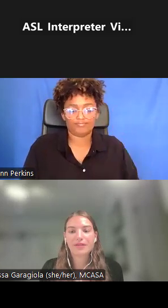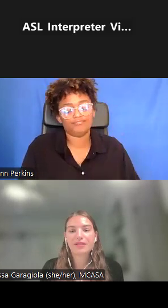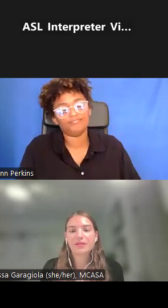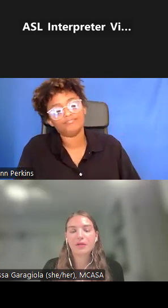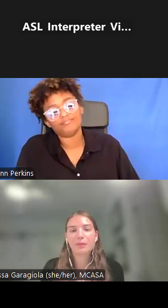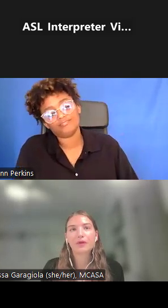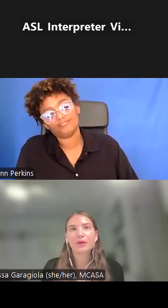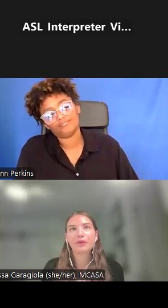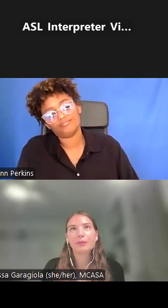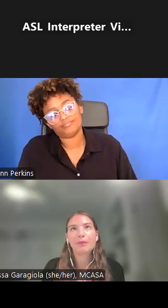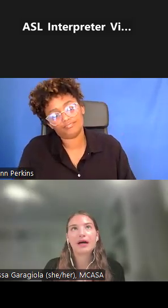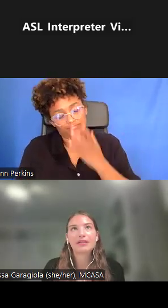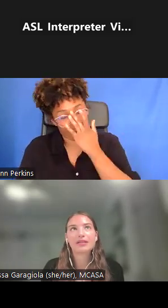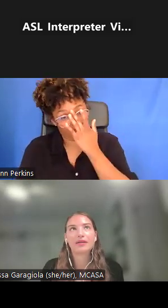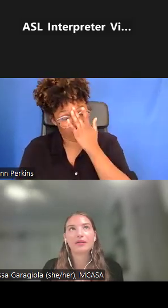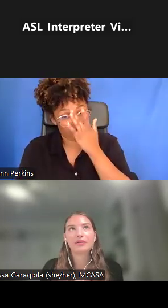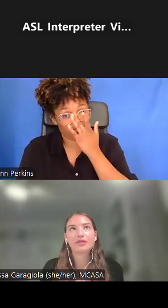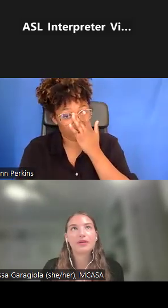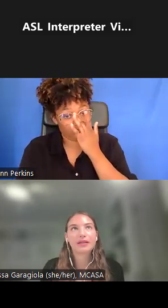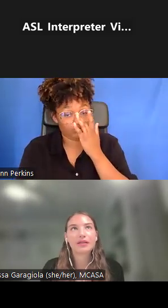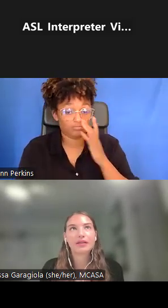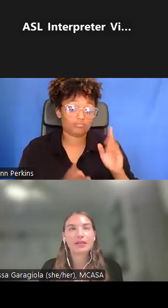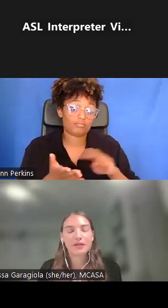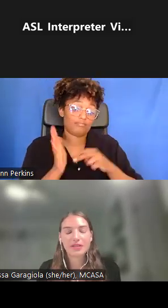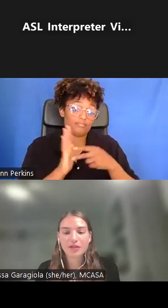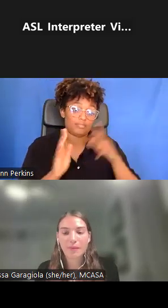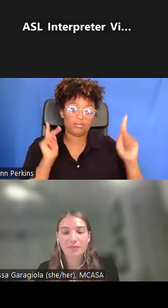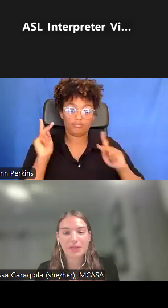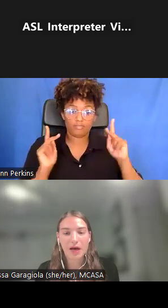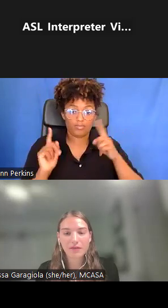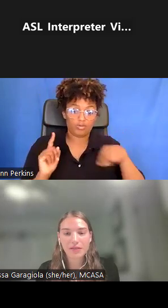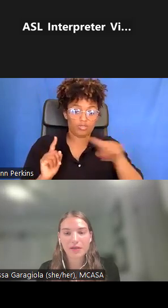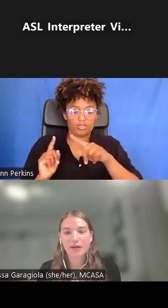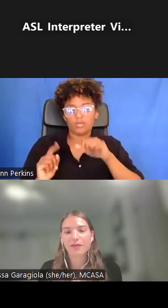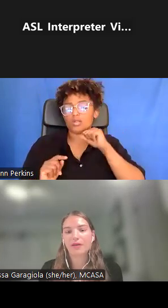So again, this is people who may not necessarily be directly experiencing the trauma